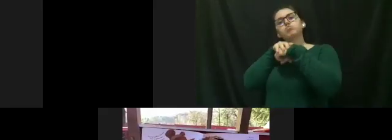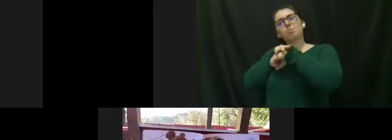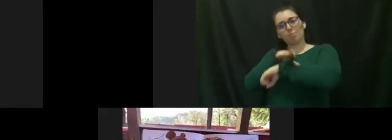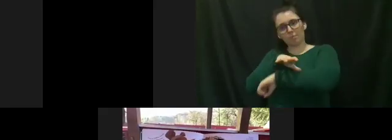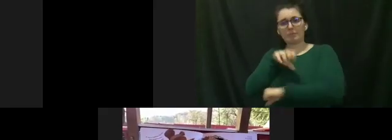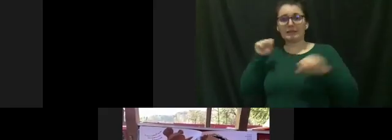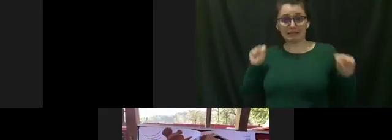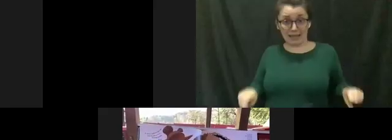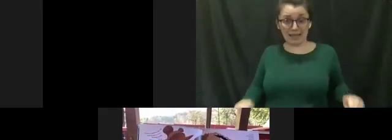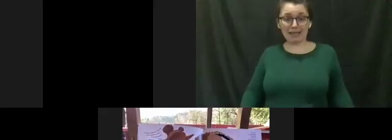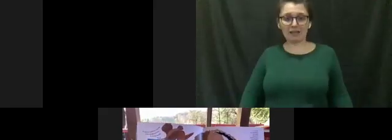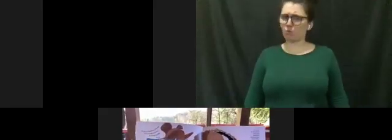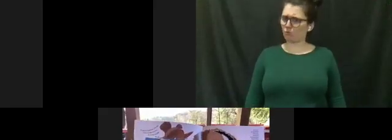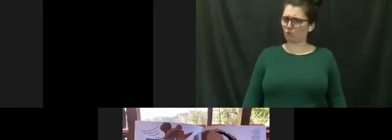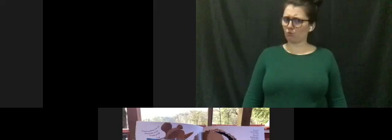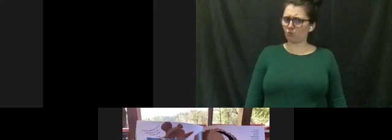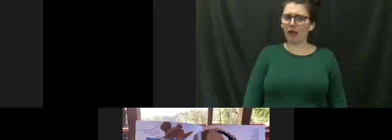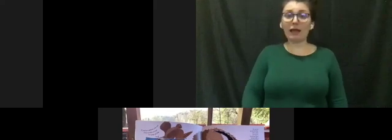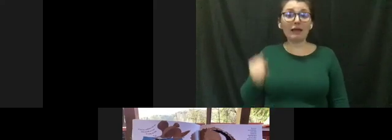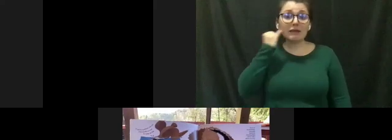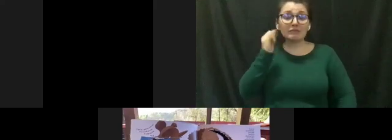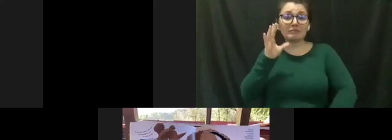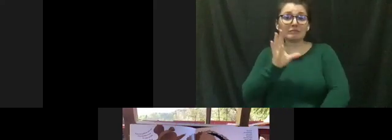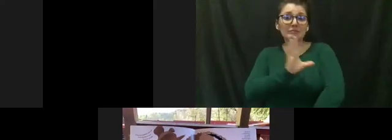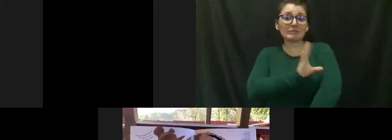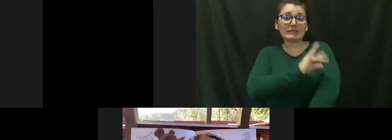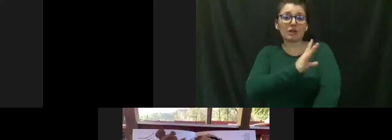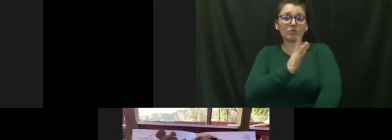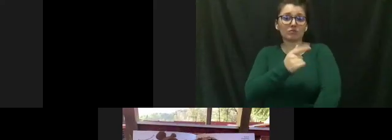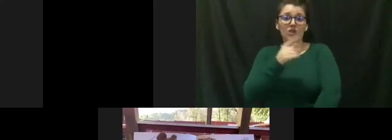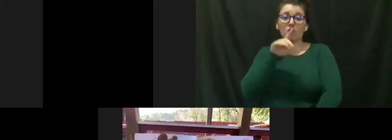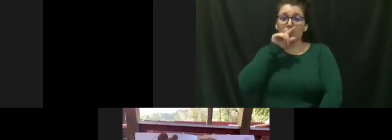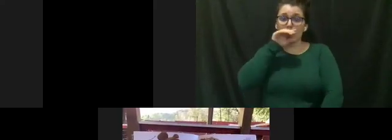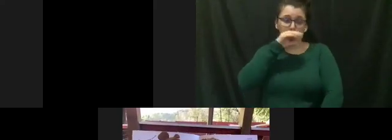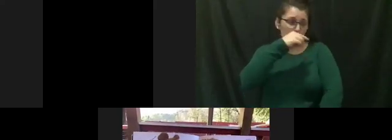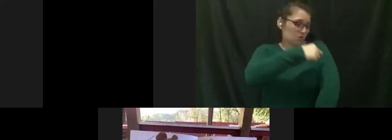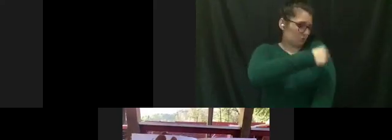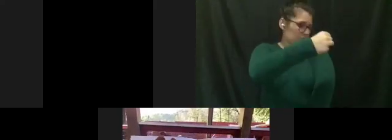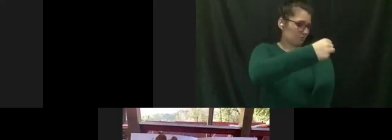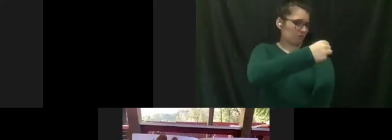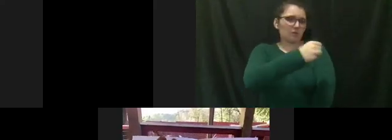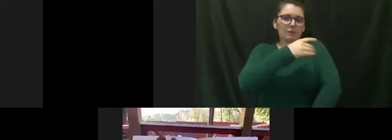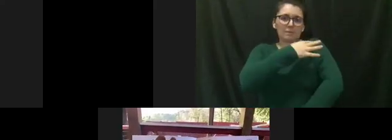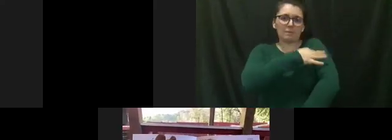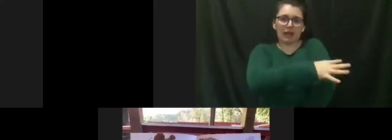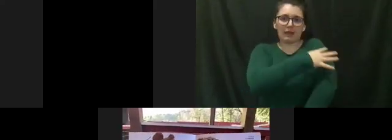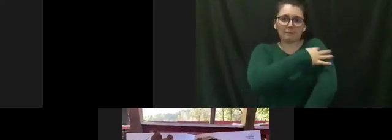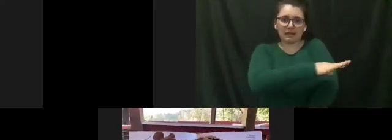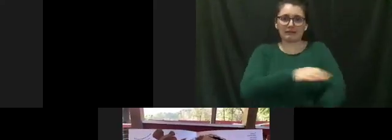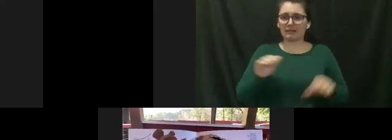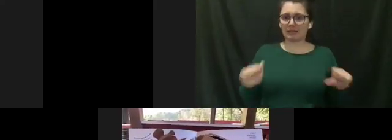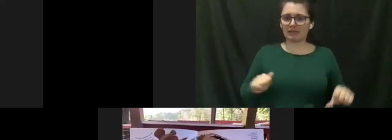Good golly. And if you're a mosquito, you use your mouth to suck blood. That's what that crazy one was. And if you're